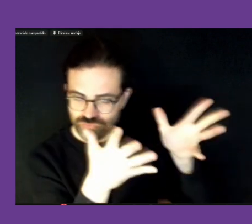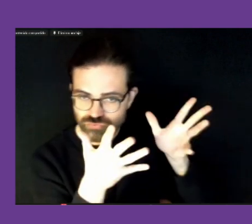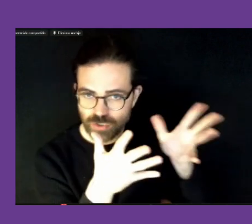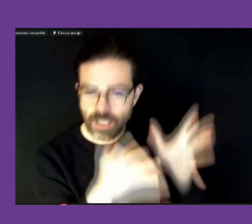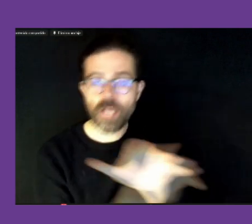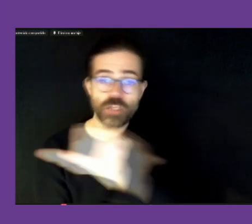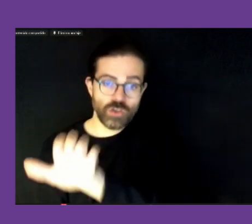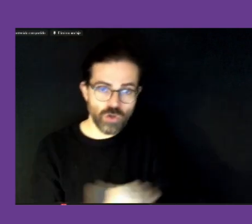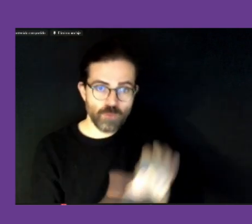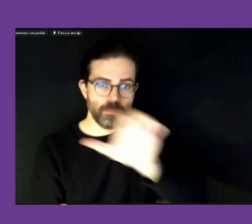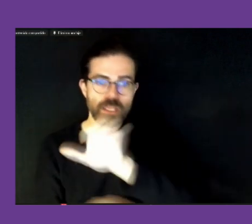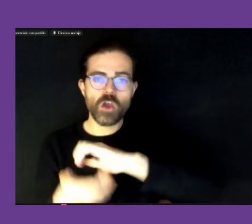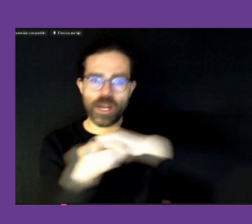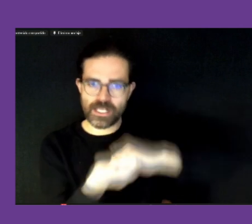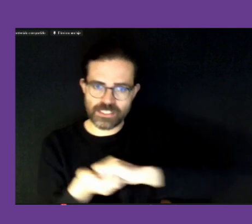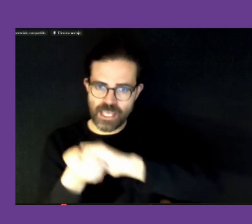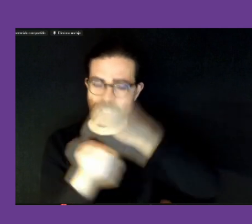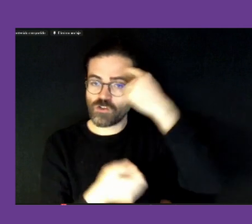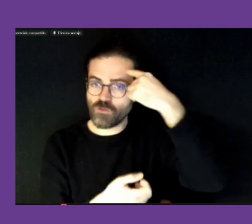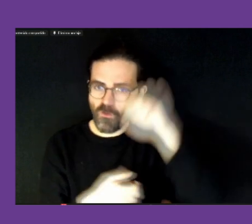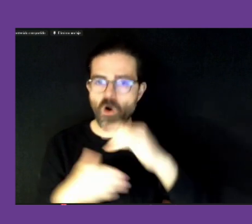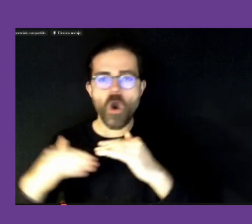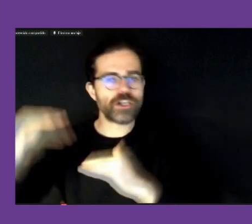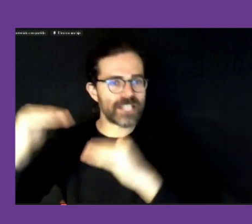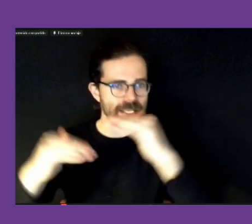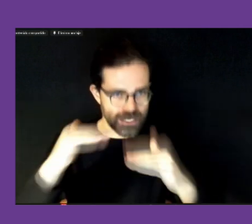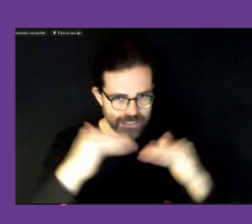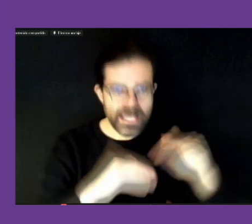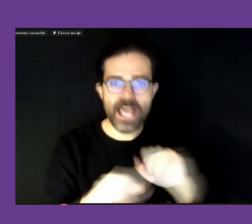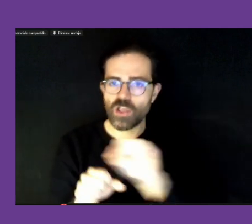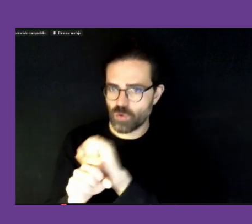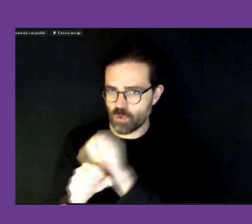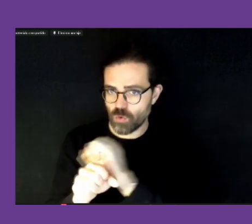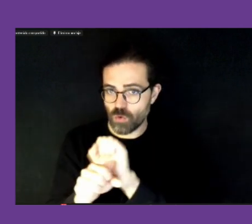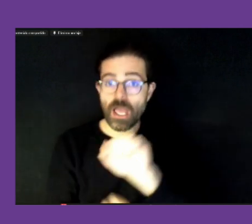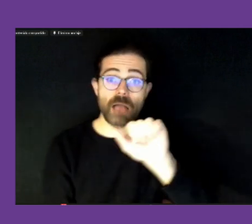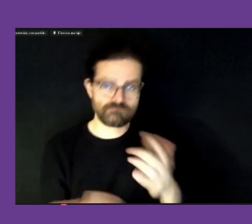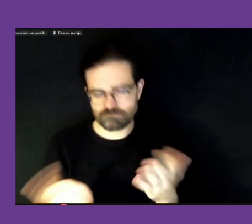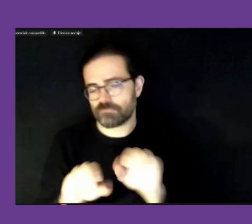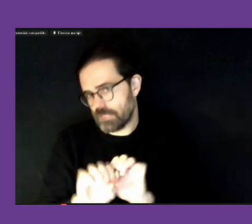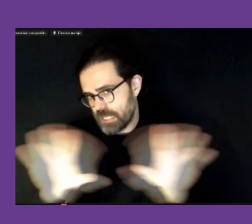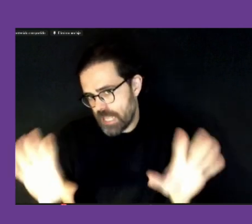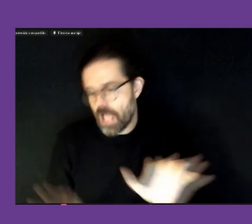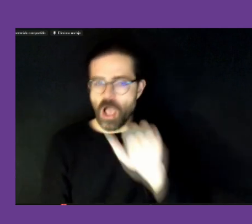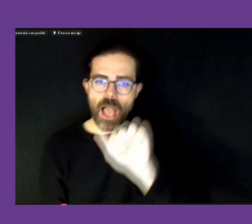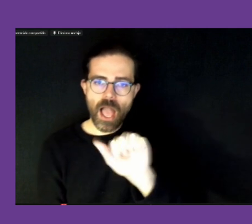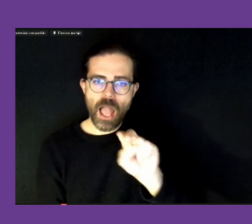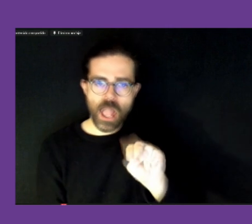for Standardization, and obviously within ANEC and also in ETSI, which is